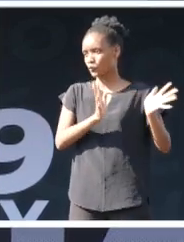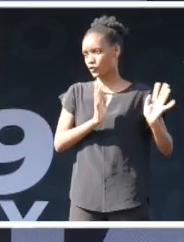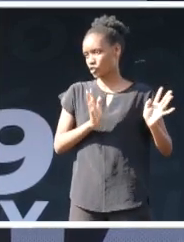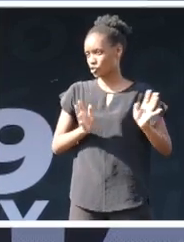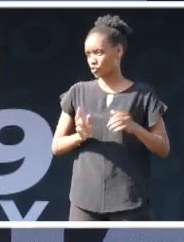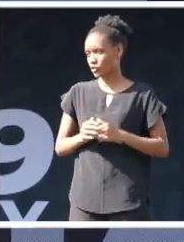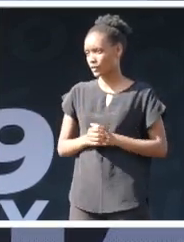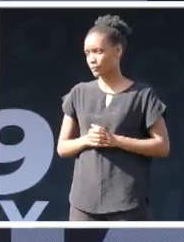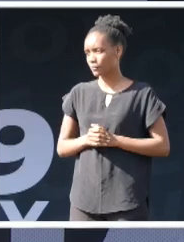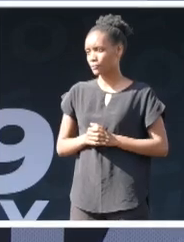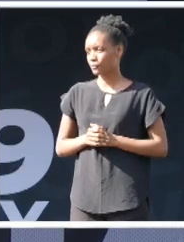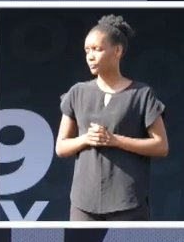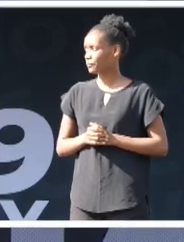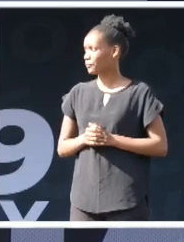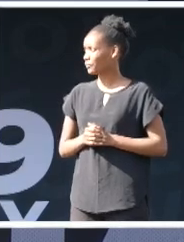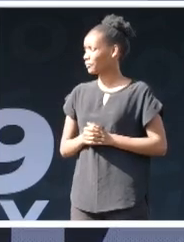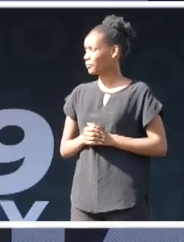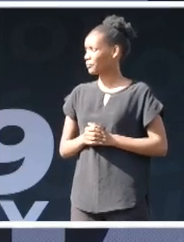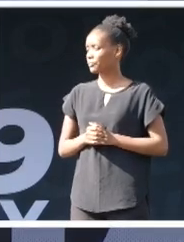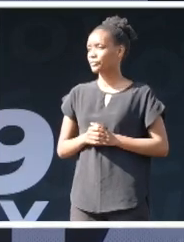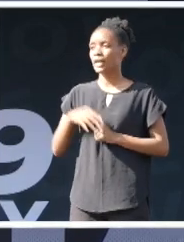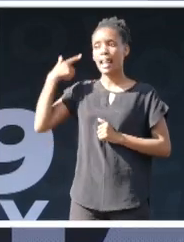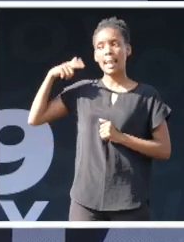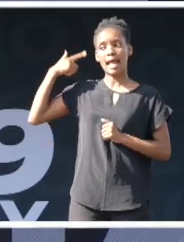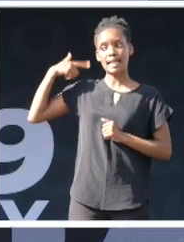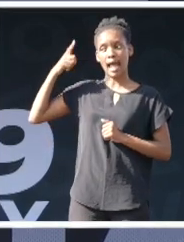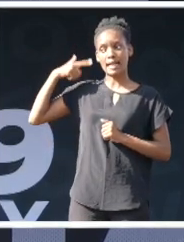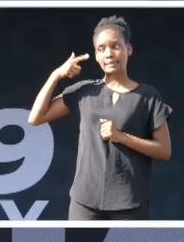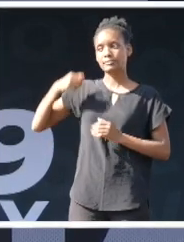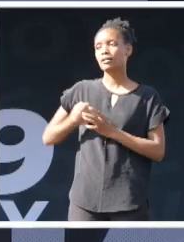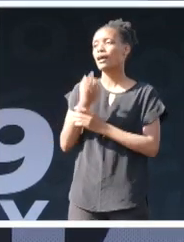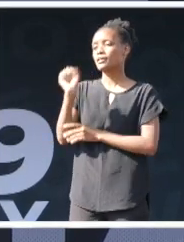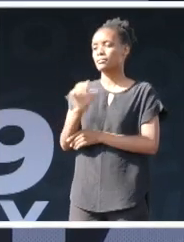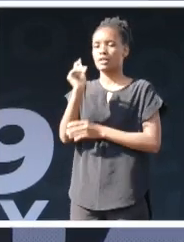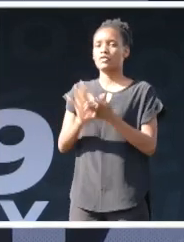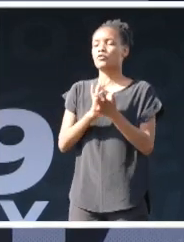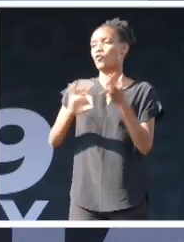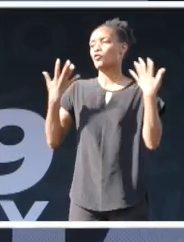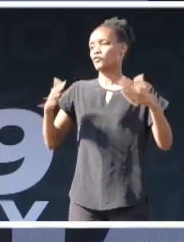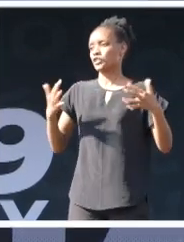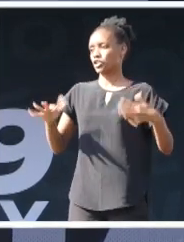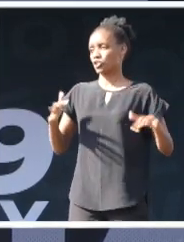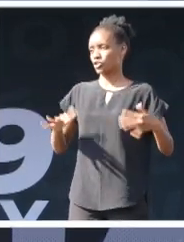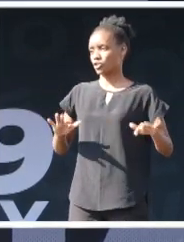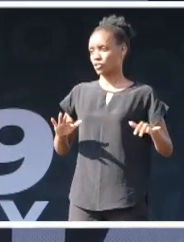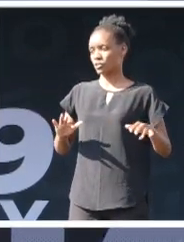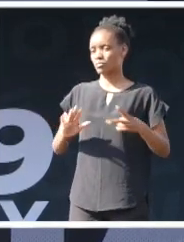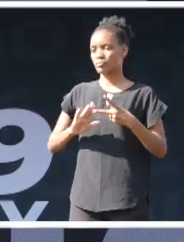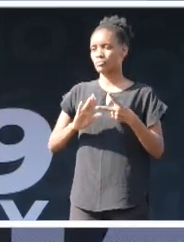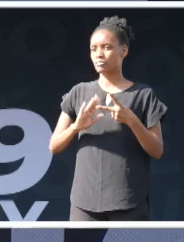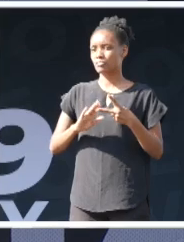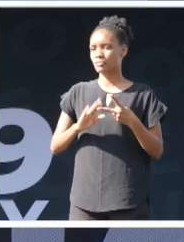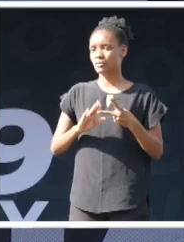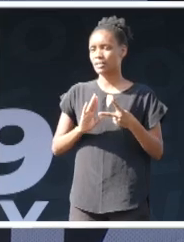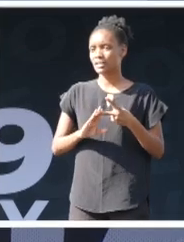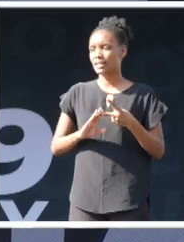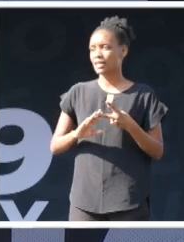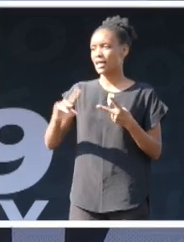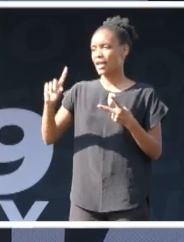We have votes that come from London. We have votes that come from